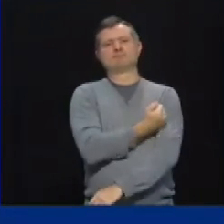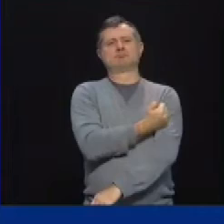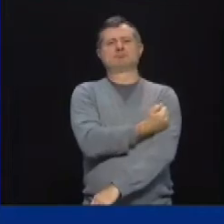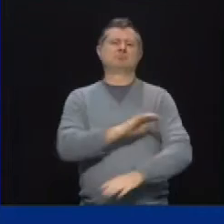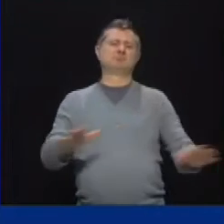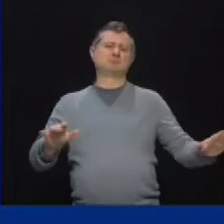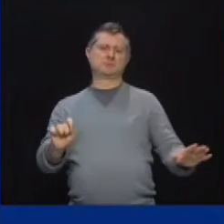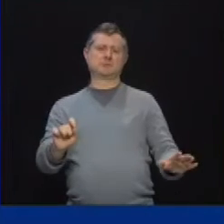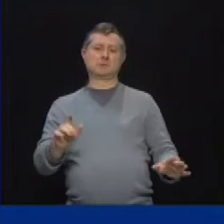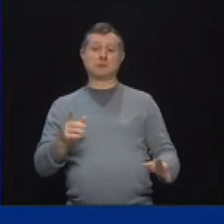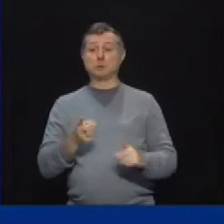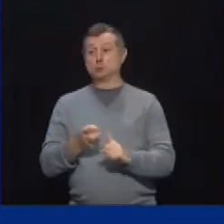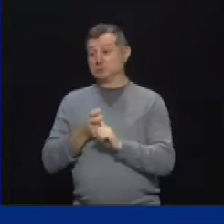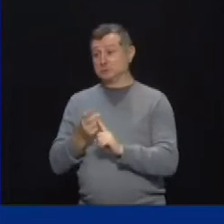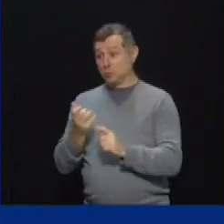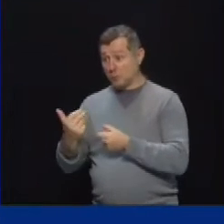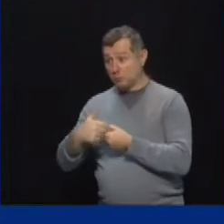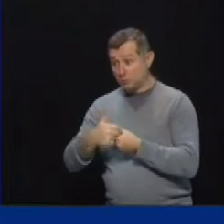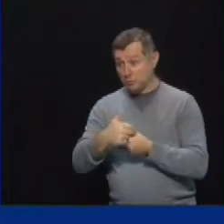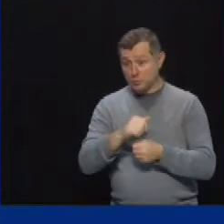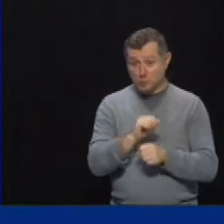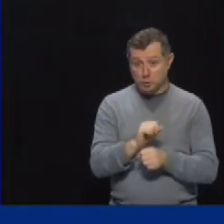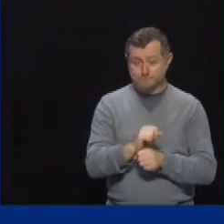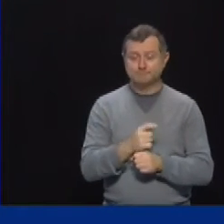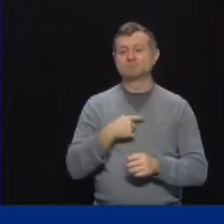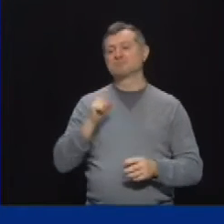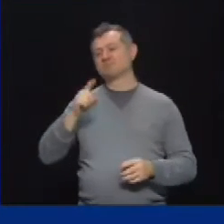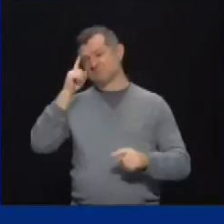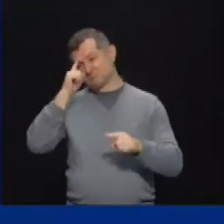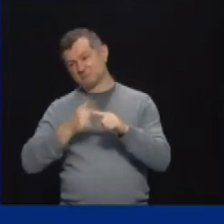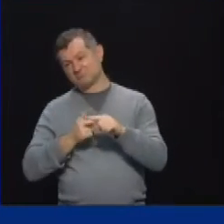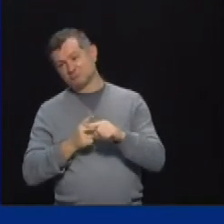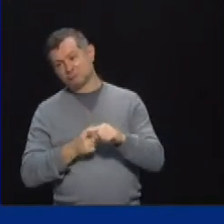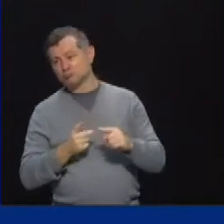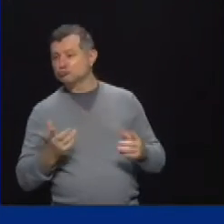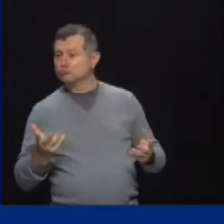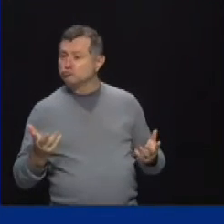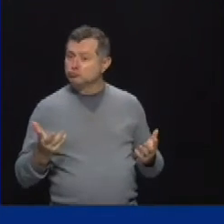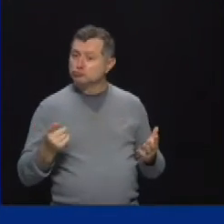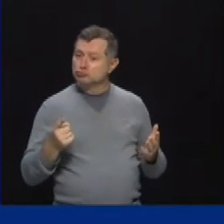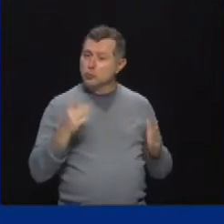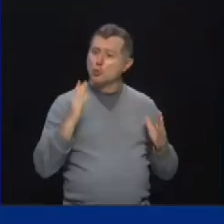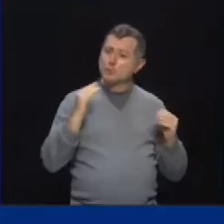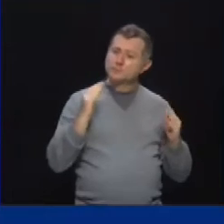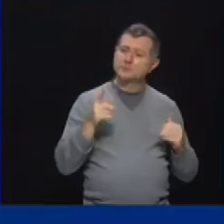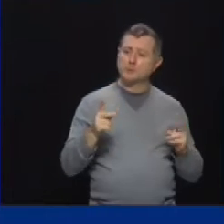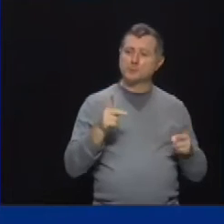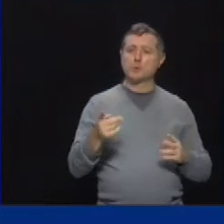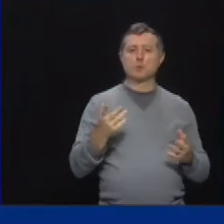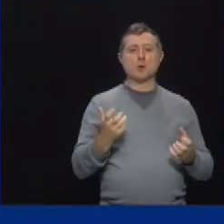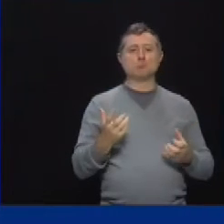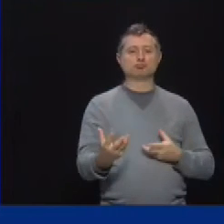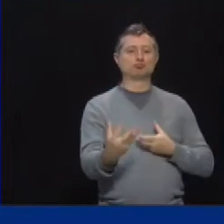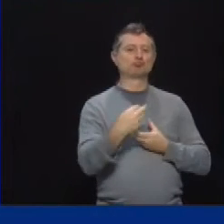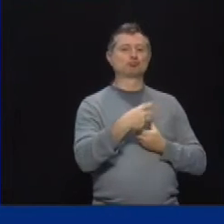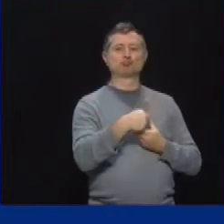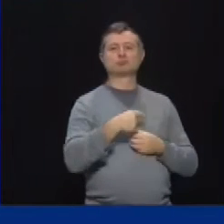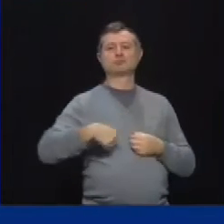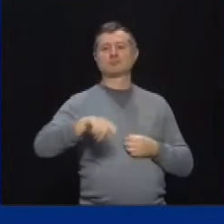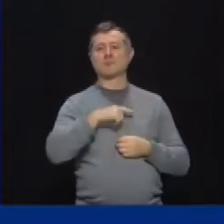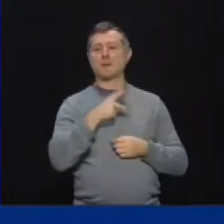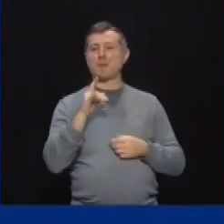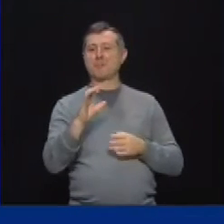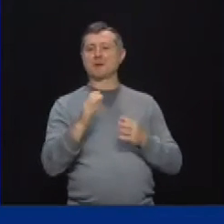Dan, I am an optimist. I truly hope that people will want to be part of the public health core. It's